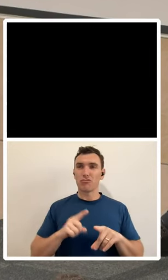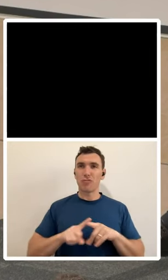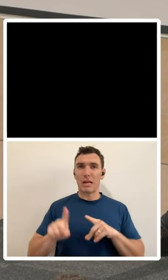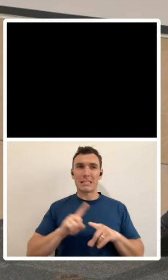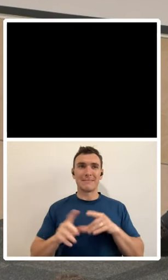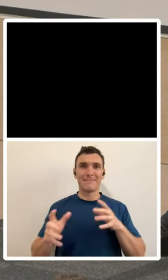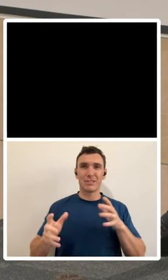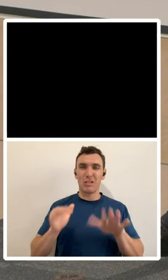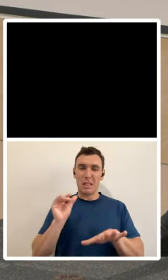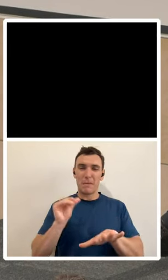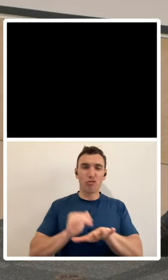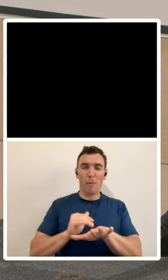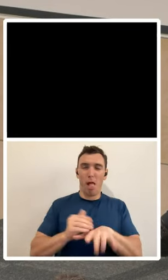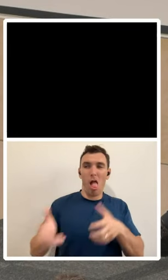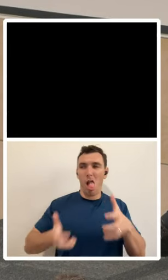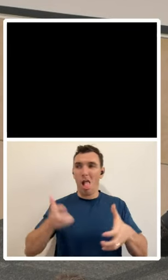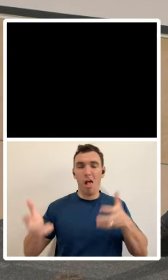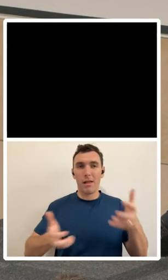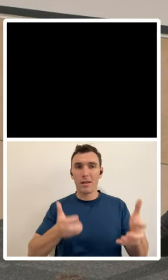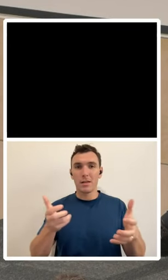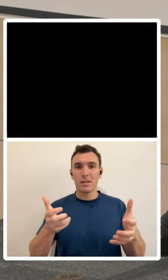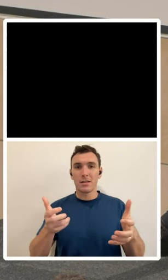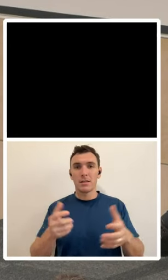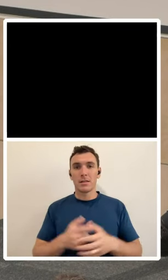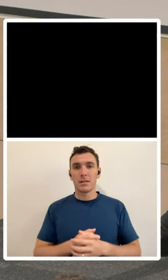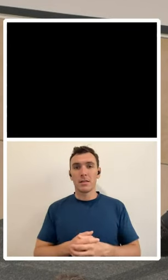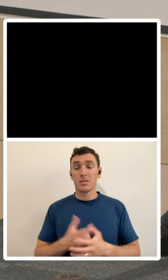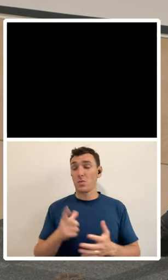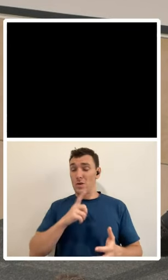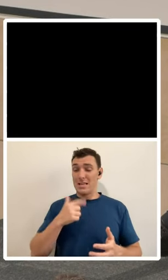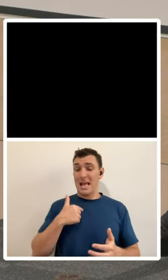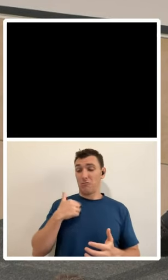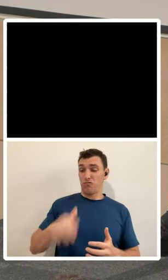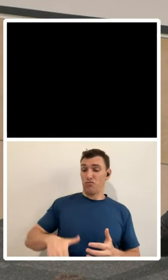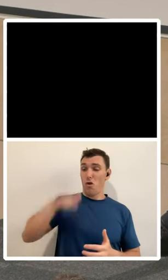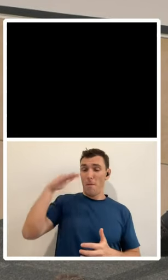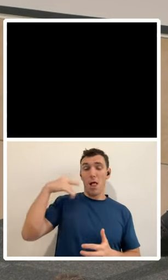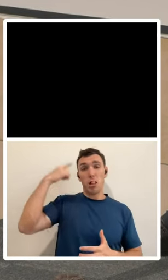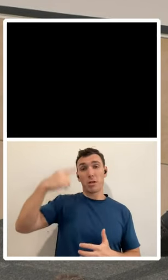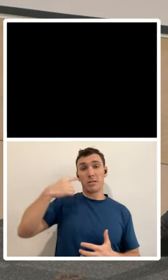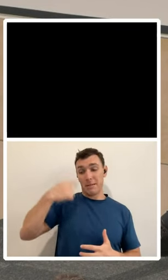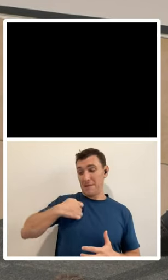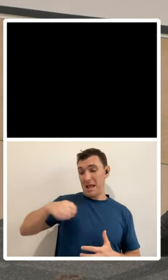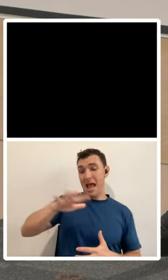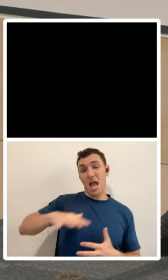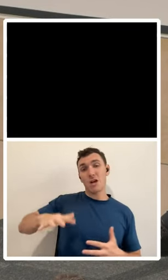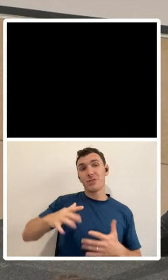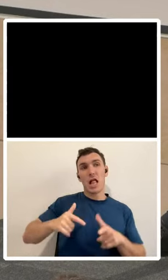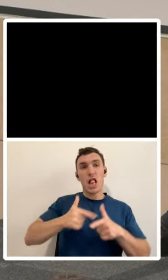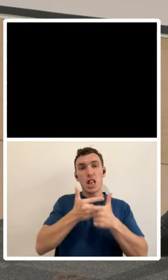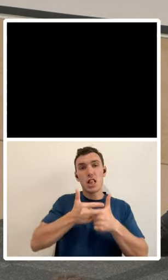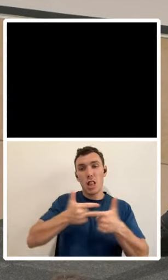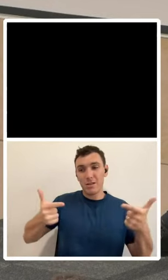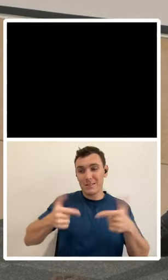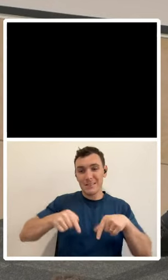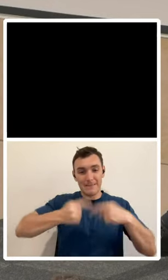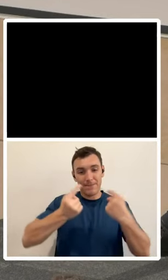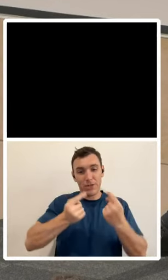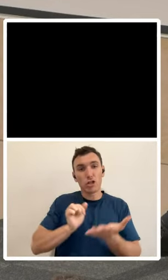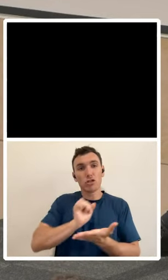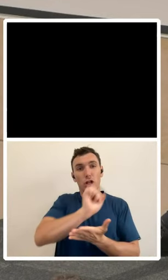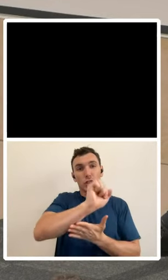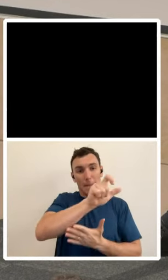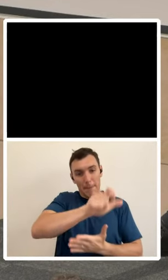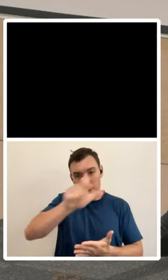up in London, and in a very multicultural area of London. And I think growing up in that kind of space, I thought, perhaps a bit naively, that I'm a very